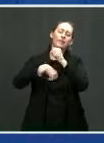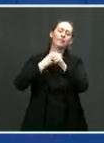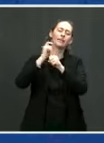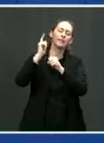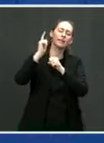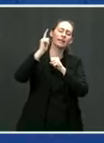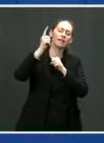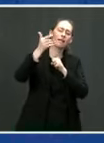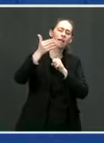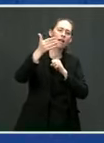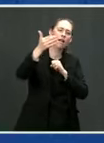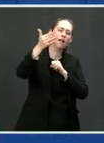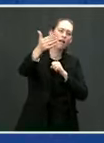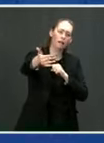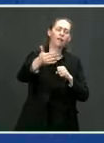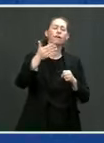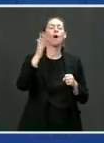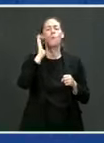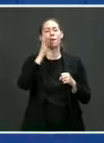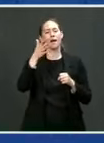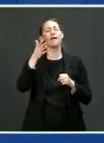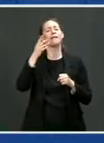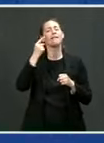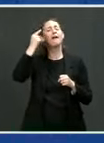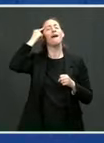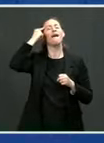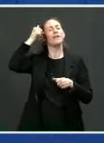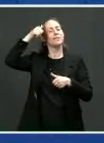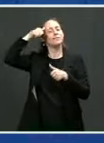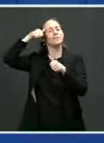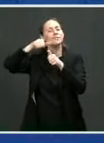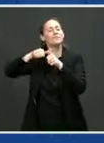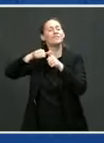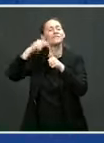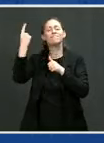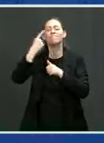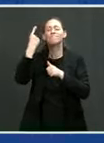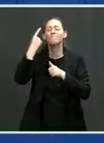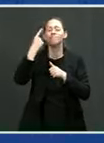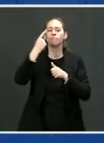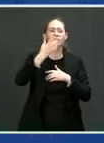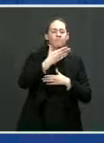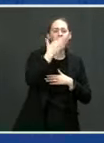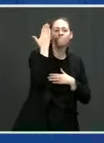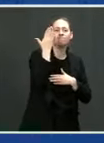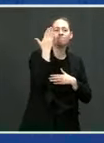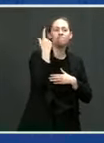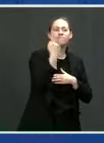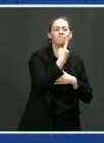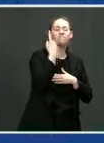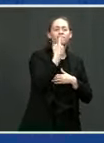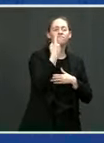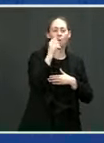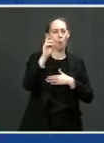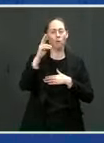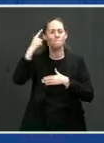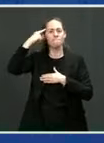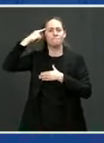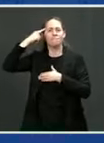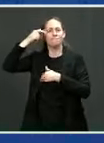a memory, a fragrance, a scene, a